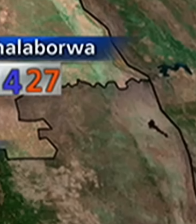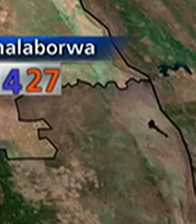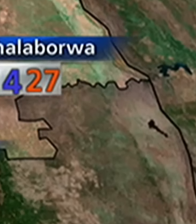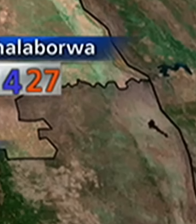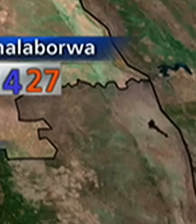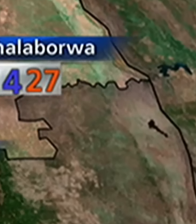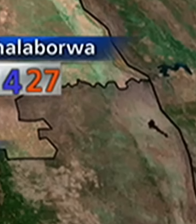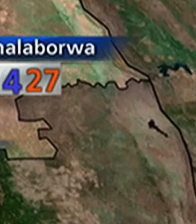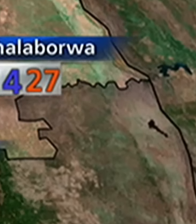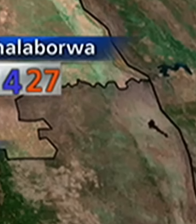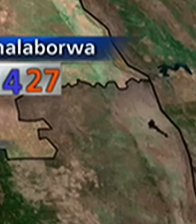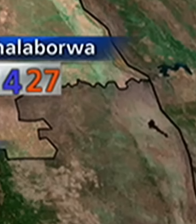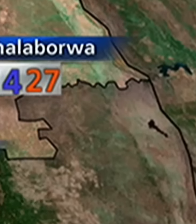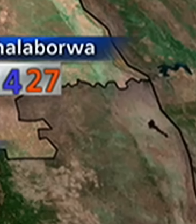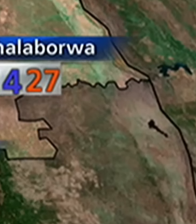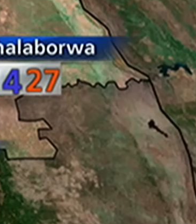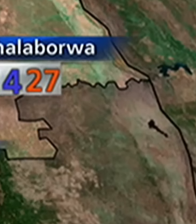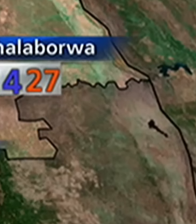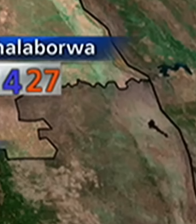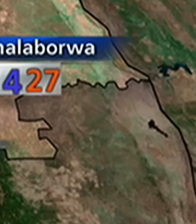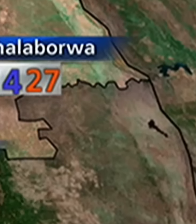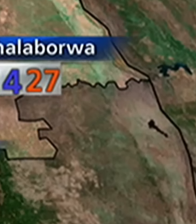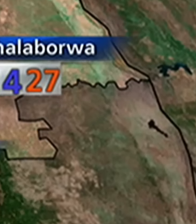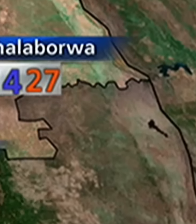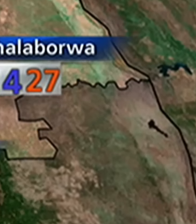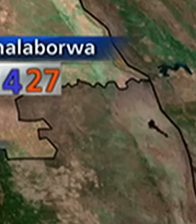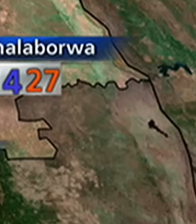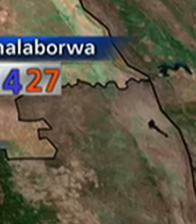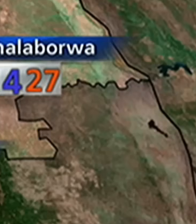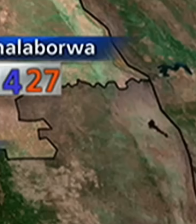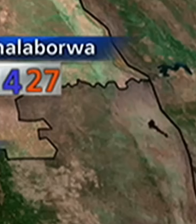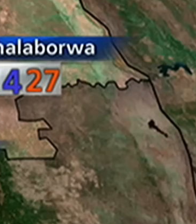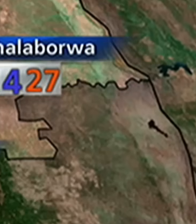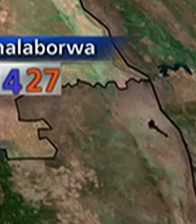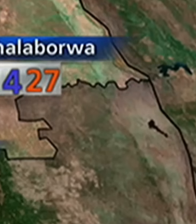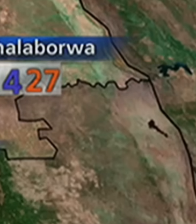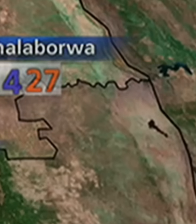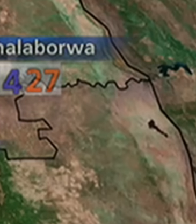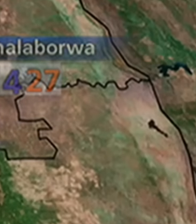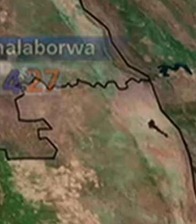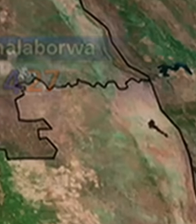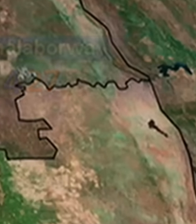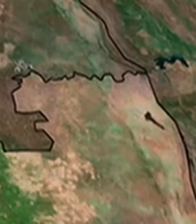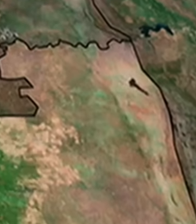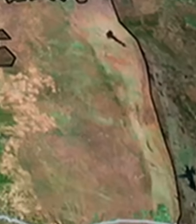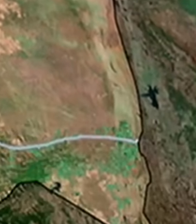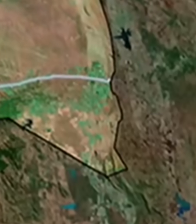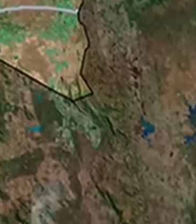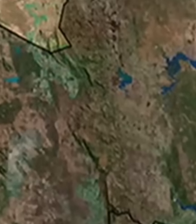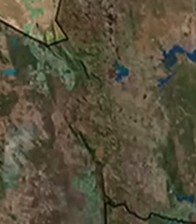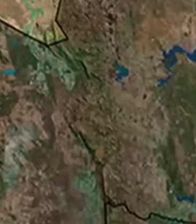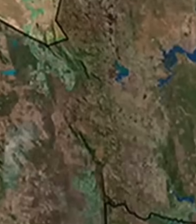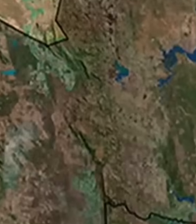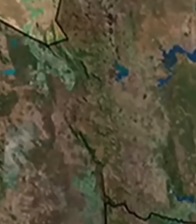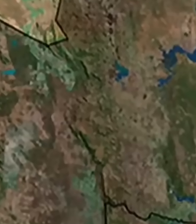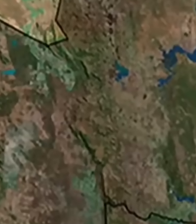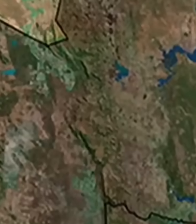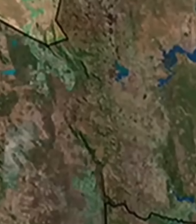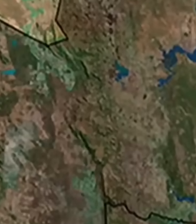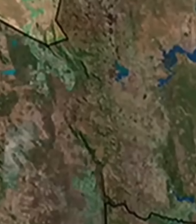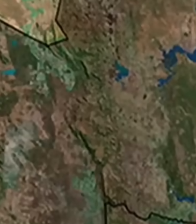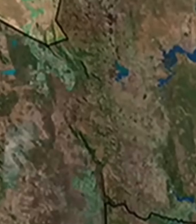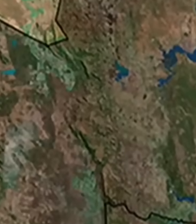tla hlotshise fela ho itikana tse di kgrati di rita fela ho mashome a mabedi a motso e mene ka ofela re shebile ka bela e tla hle qale ho le shome ho fitla ho mashome a